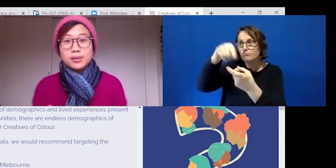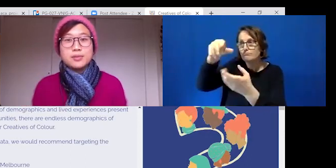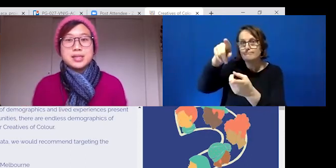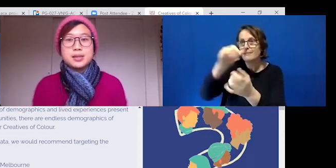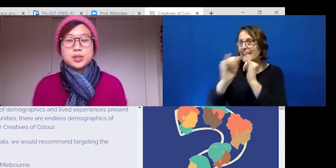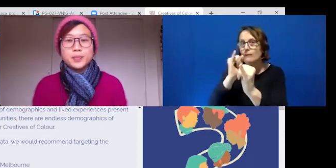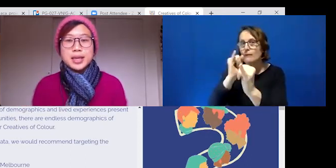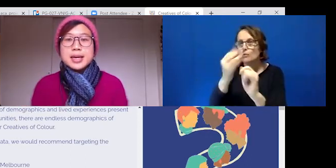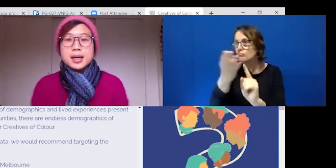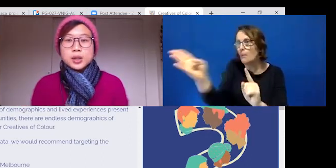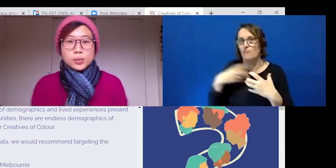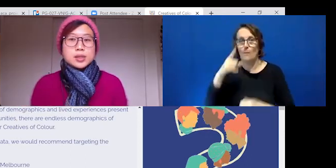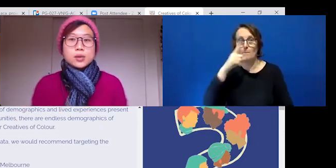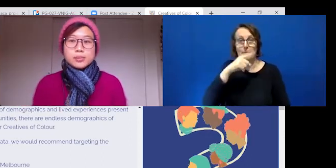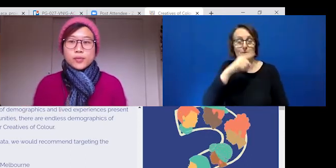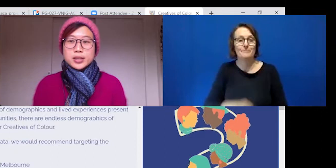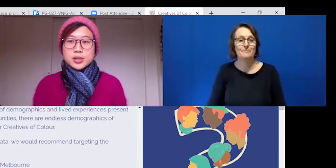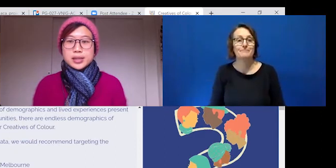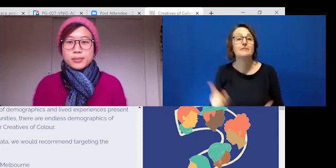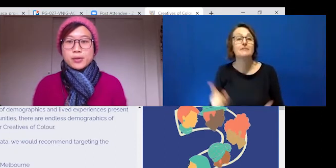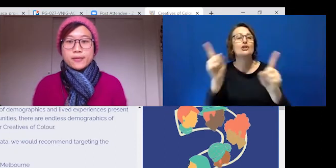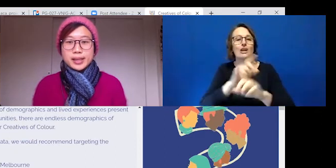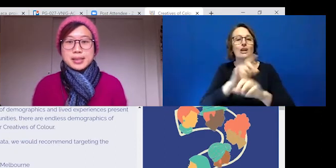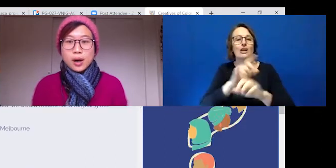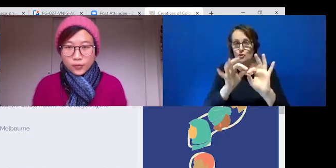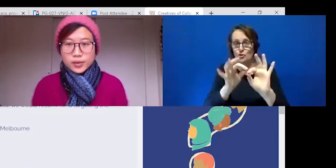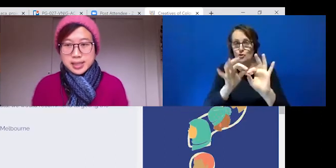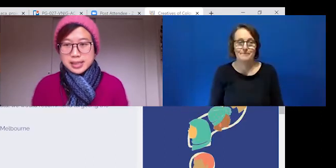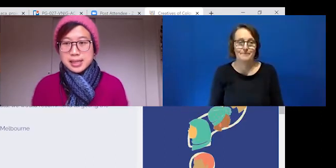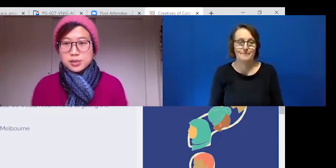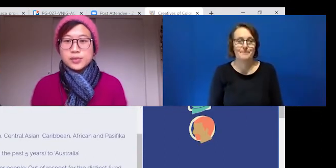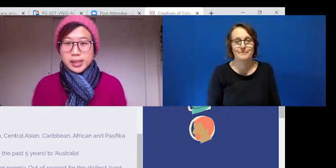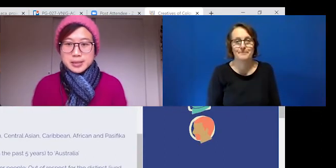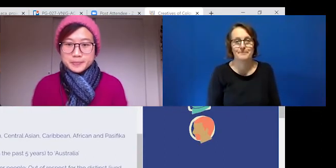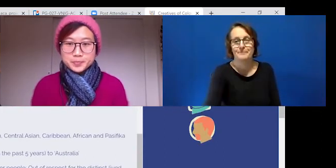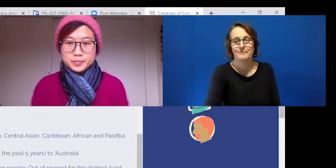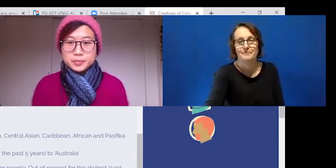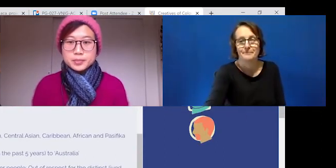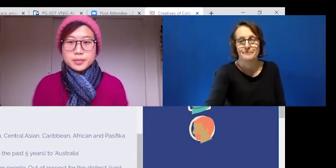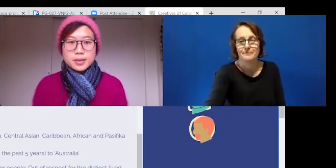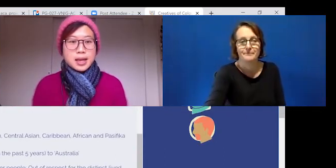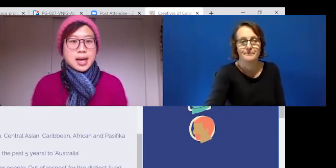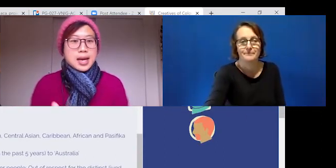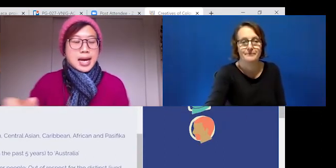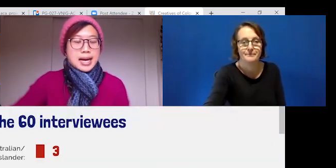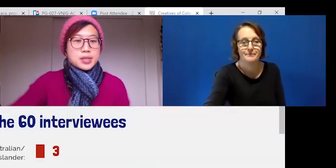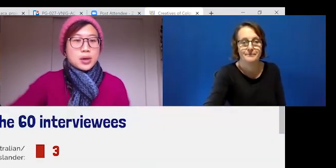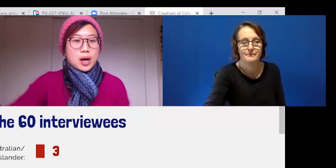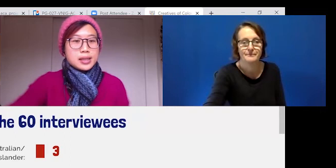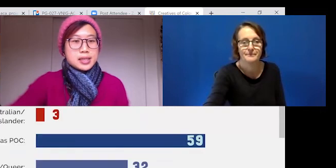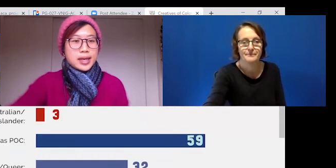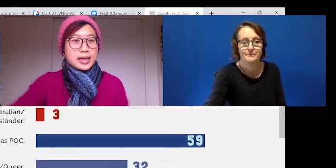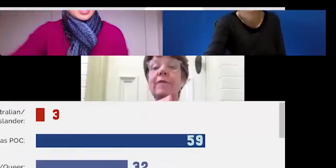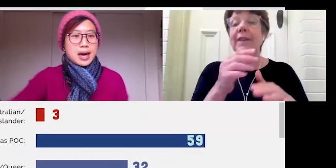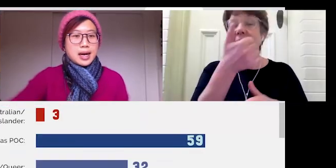extend on the research. Cool, so we'll move on to the demographics of the 60 interviewees. So on